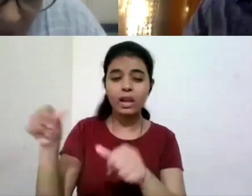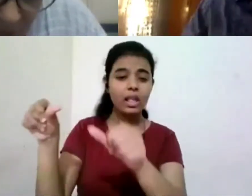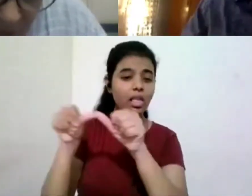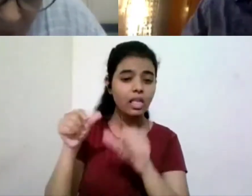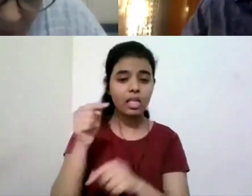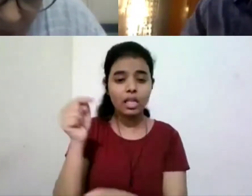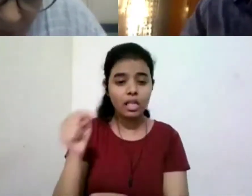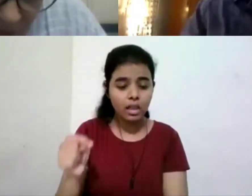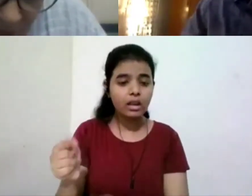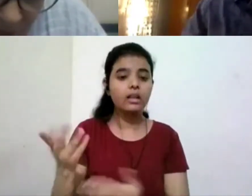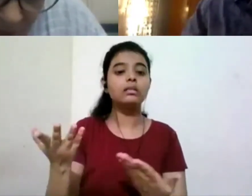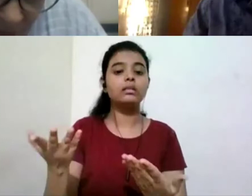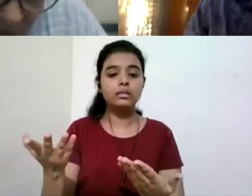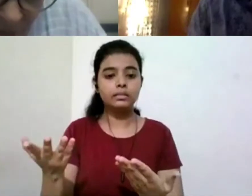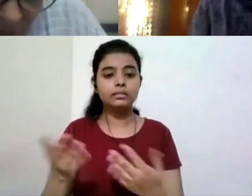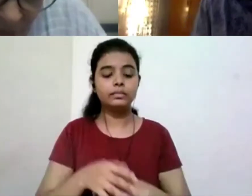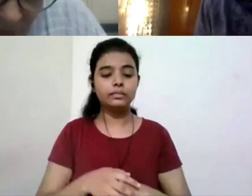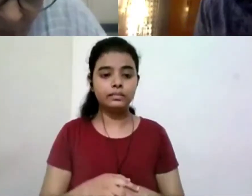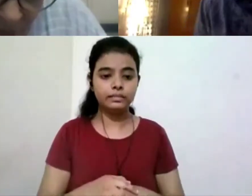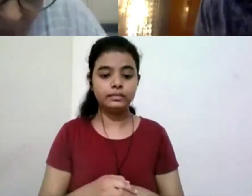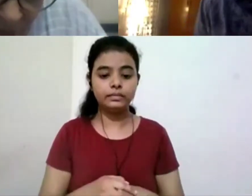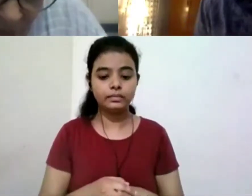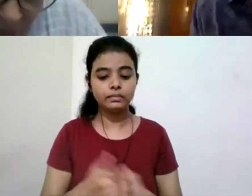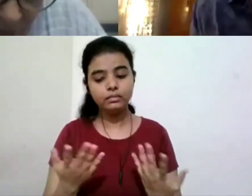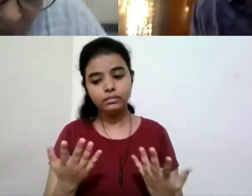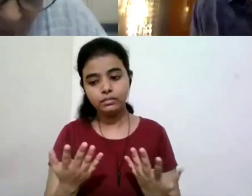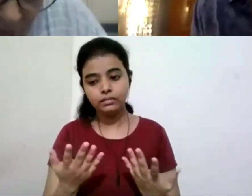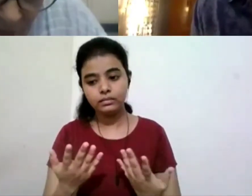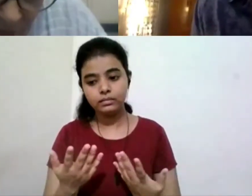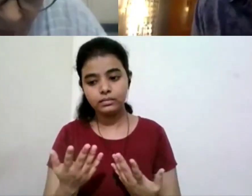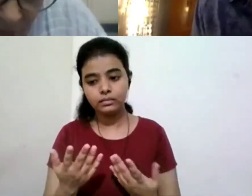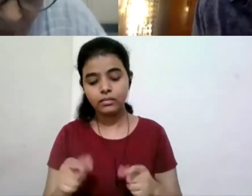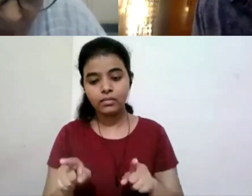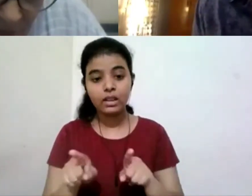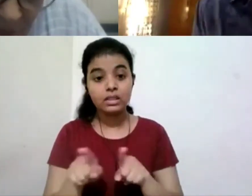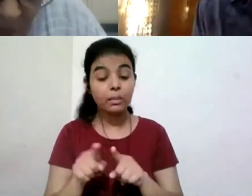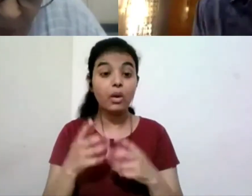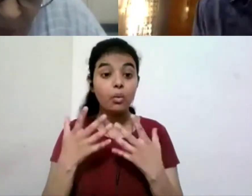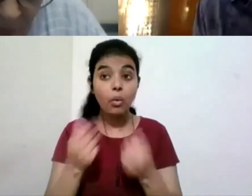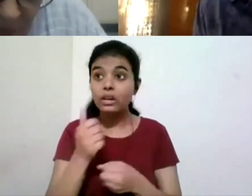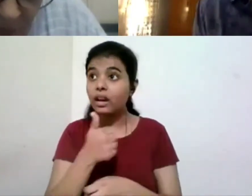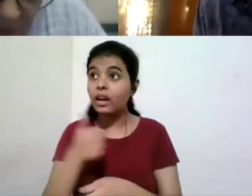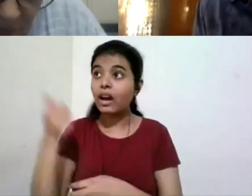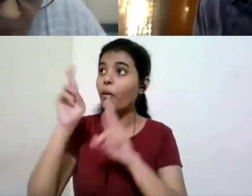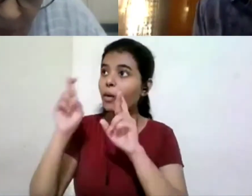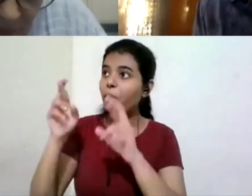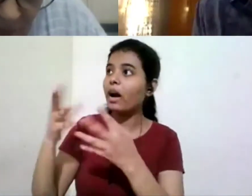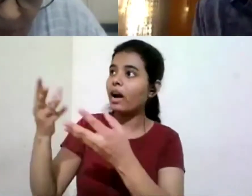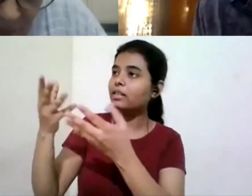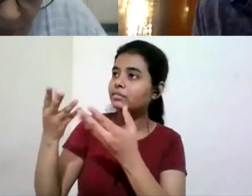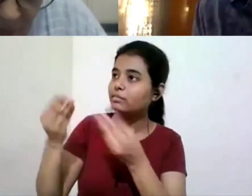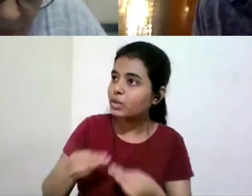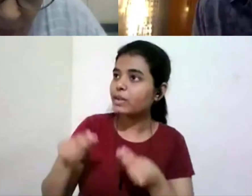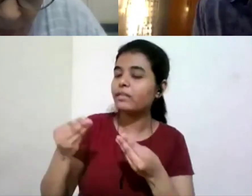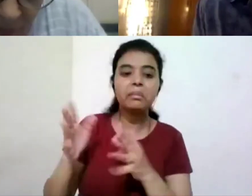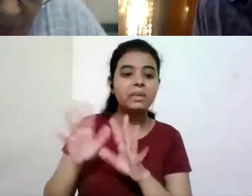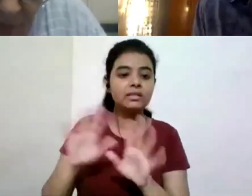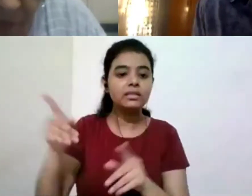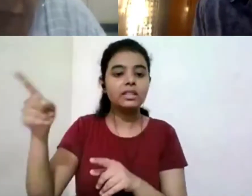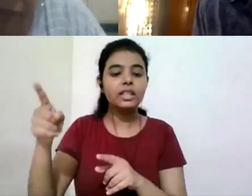from whom we have the largest hopes, like, why do you need such a